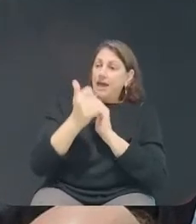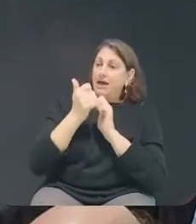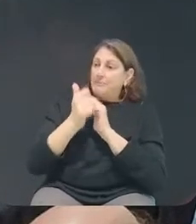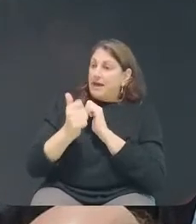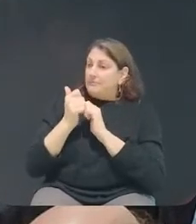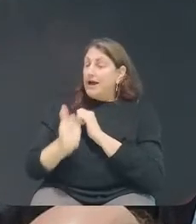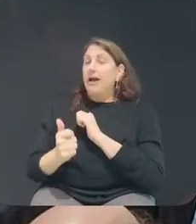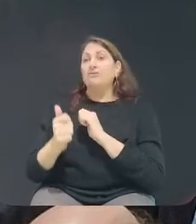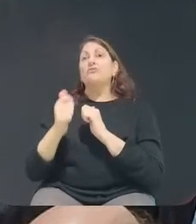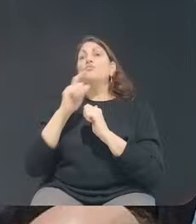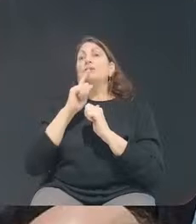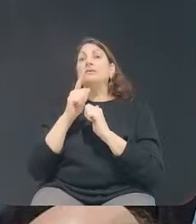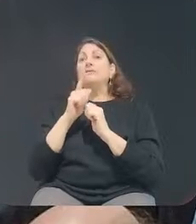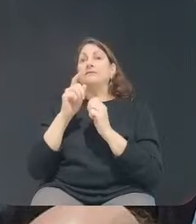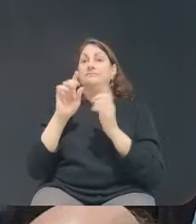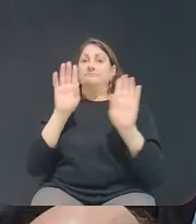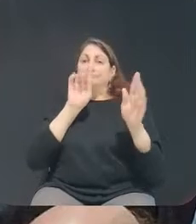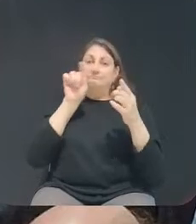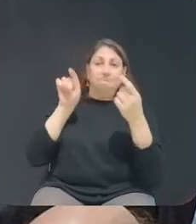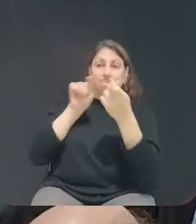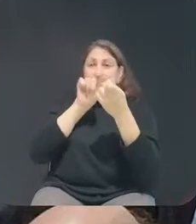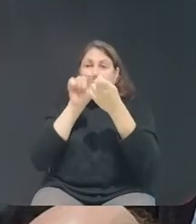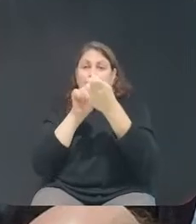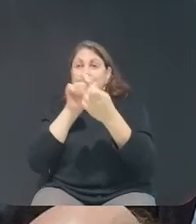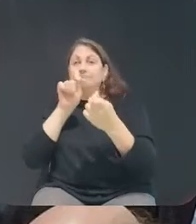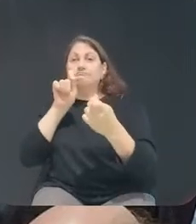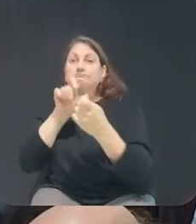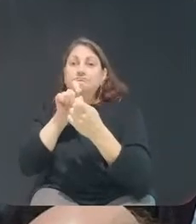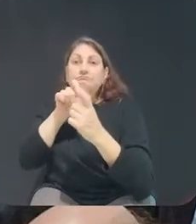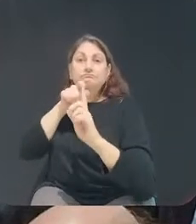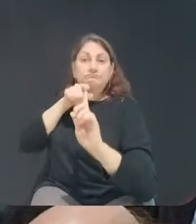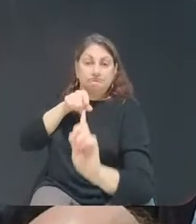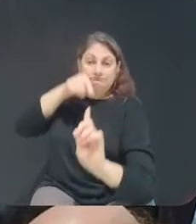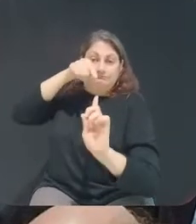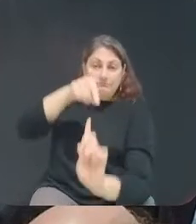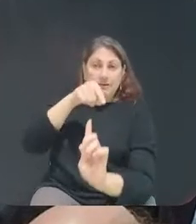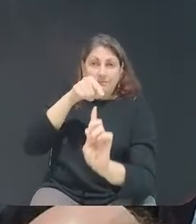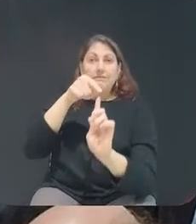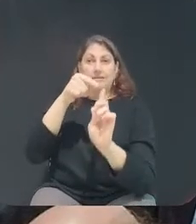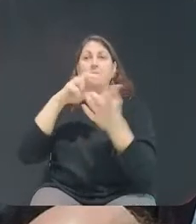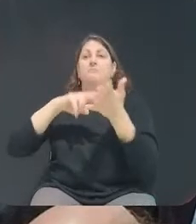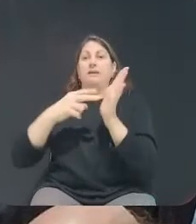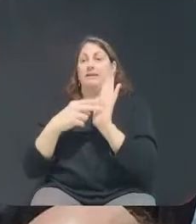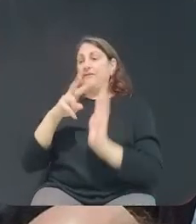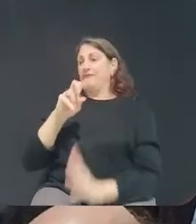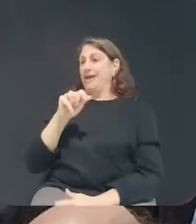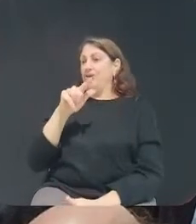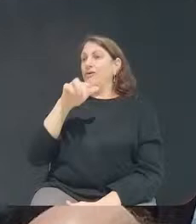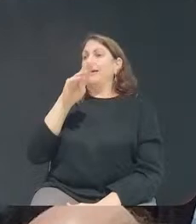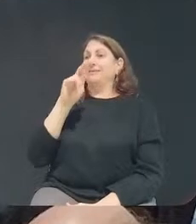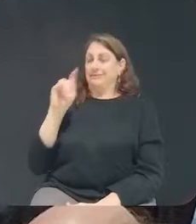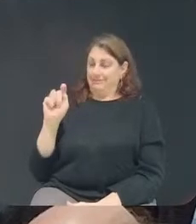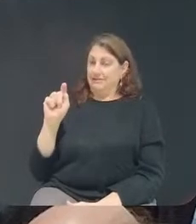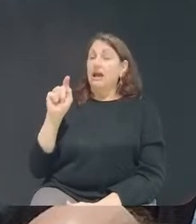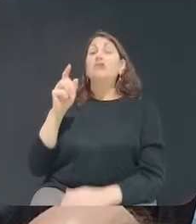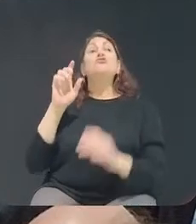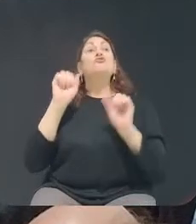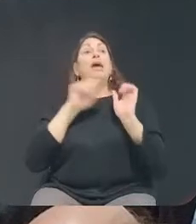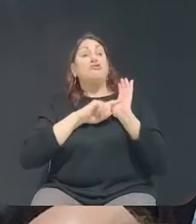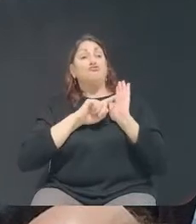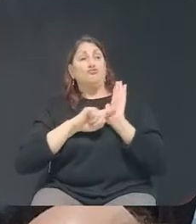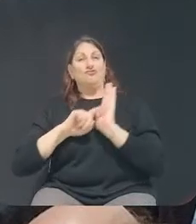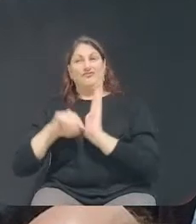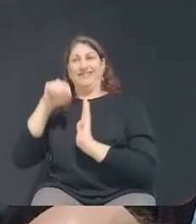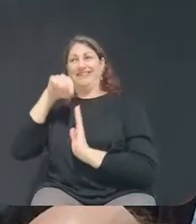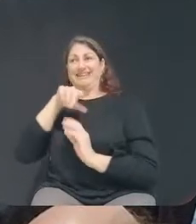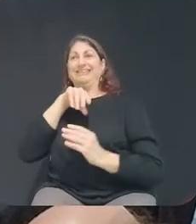vagrancy, broadening the situations under which the laws could be applied. All of these ordinances can be searched in the city clerk's offices,